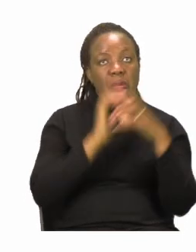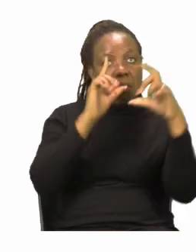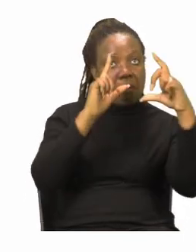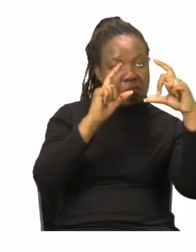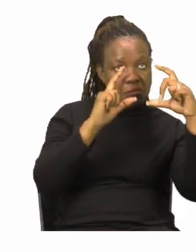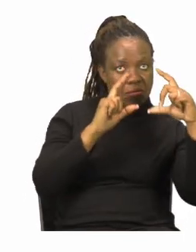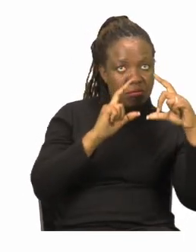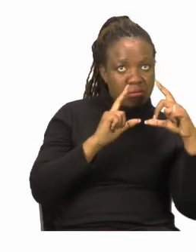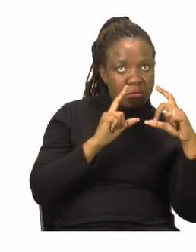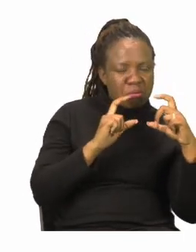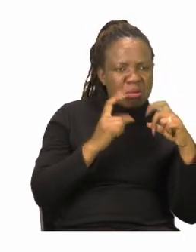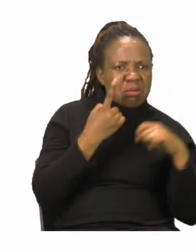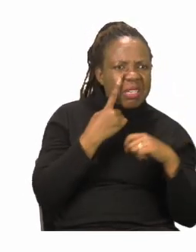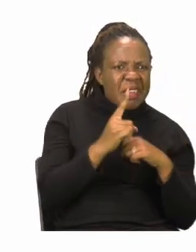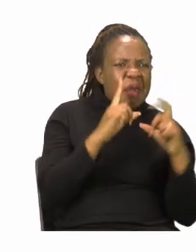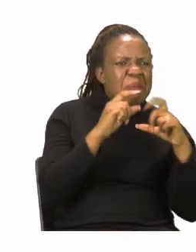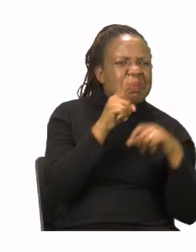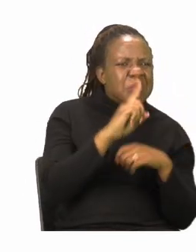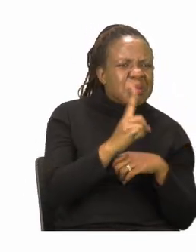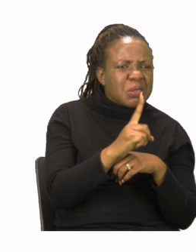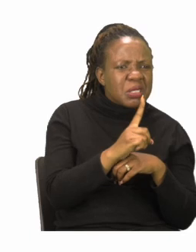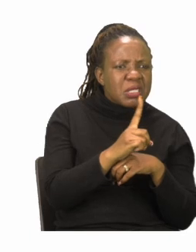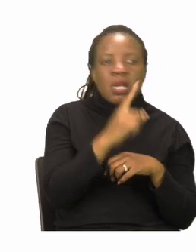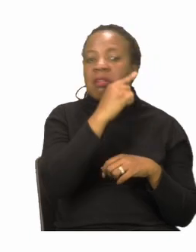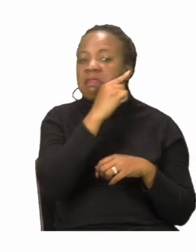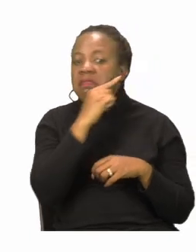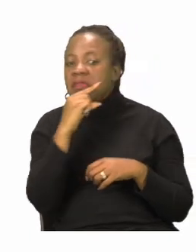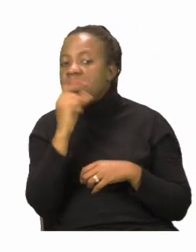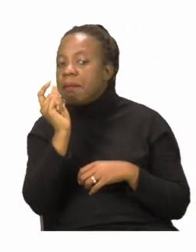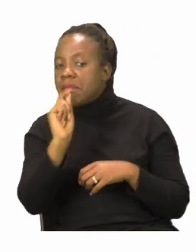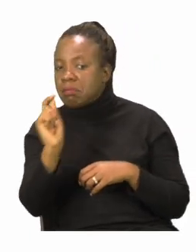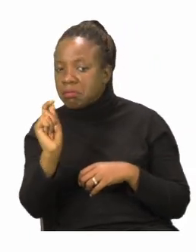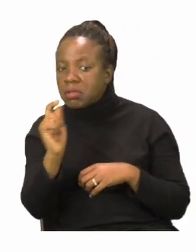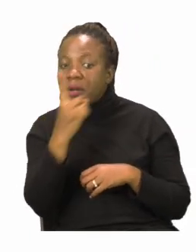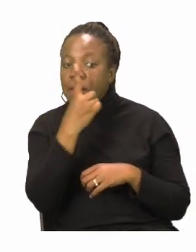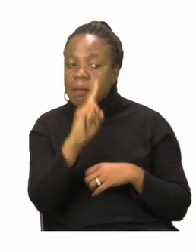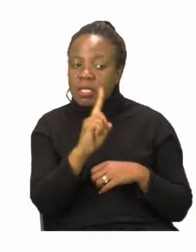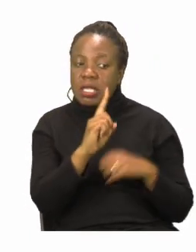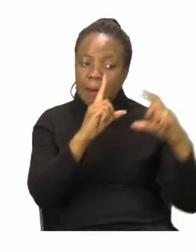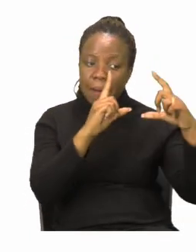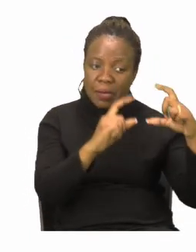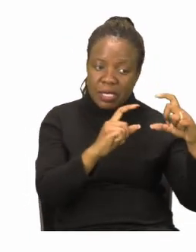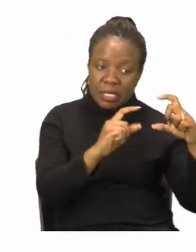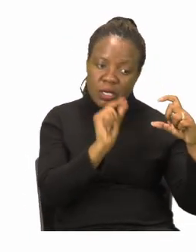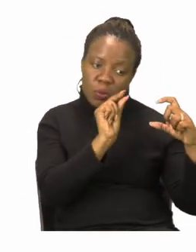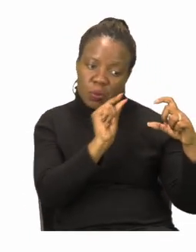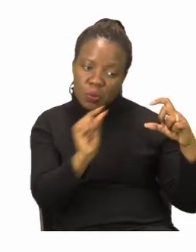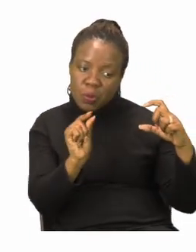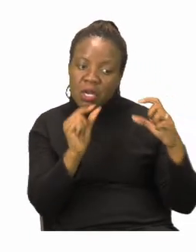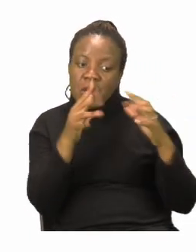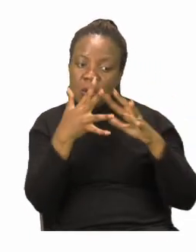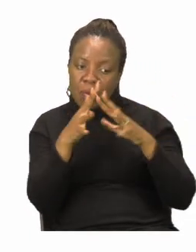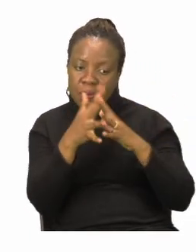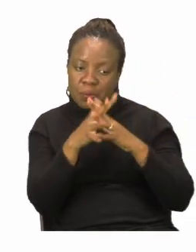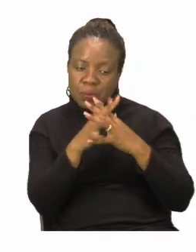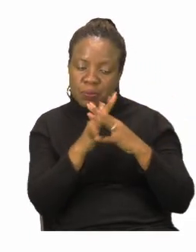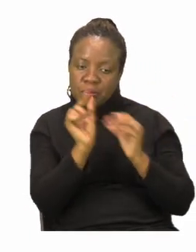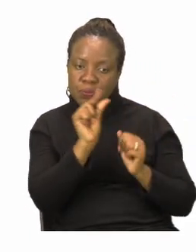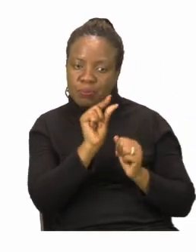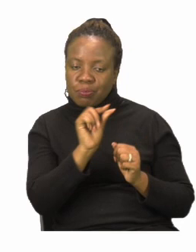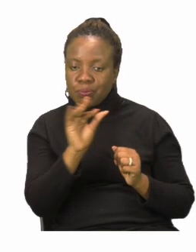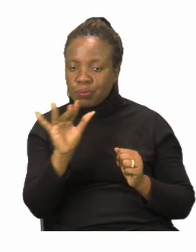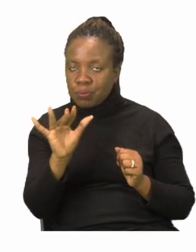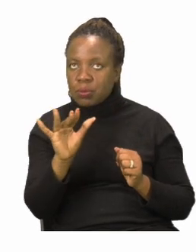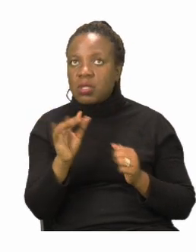pictures and then you have scrambled letters that have to form a word.